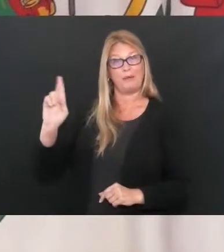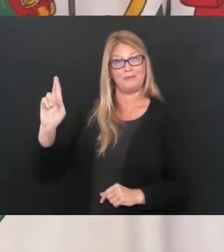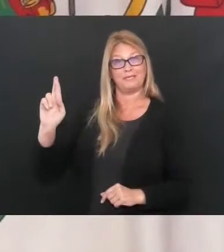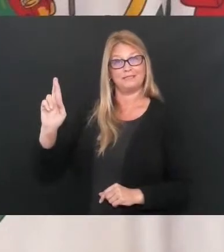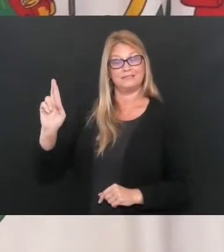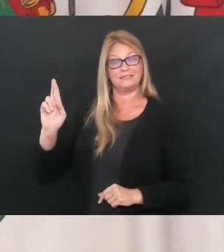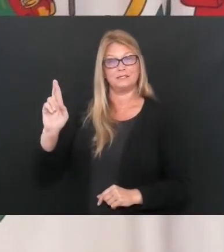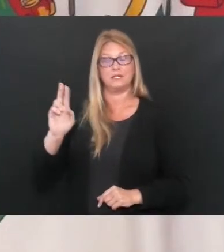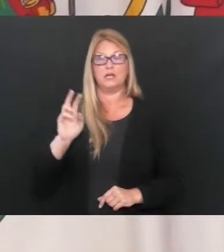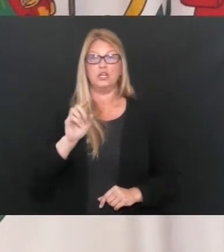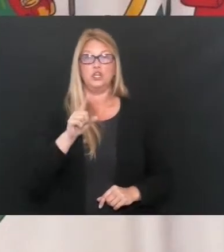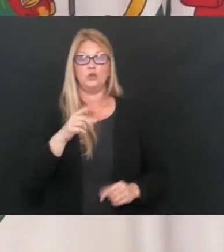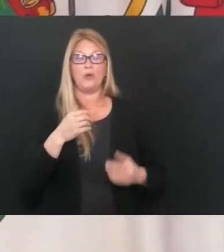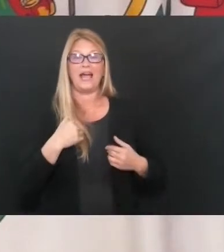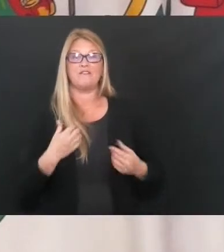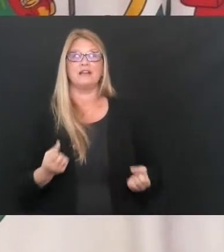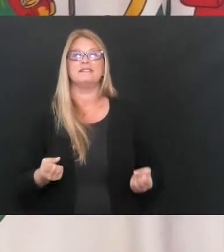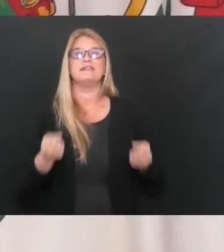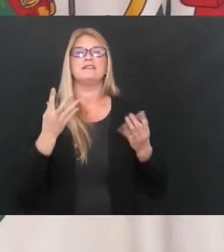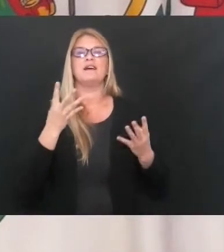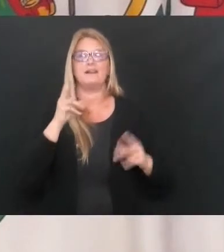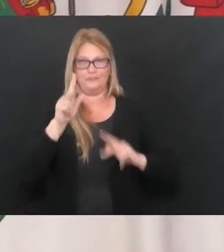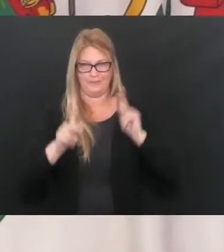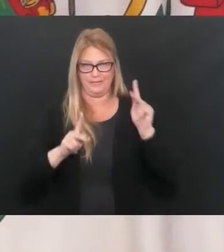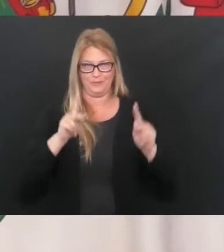lot of folks here,